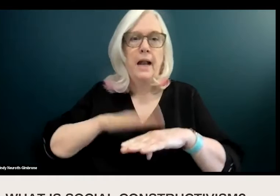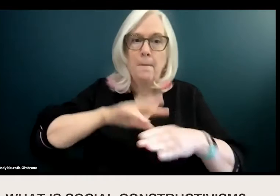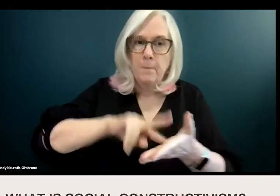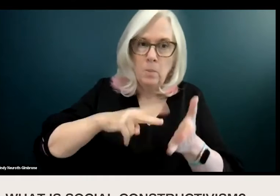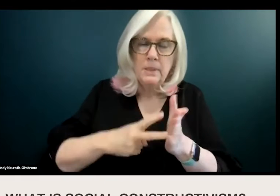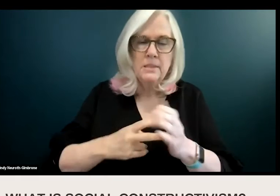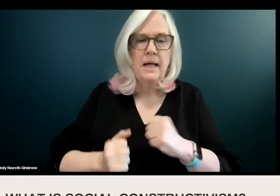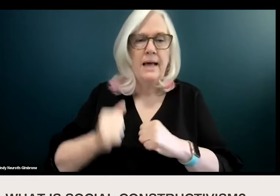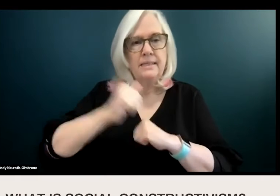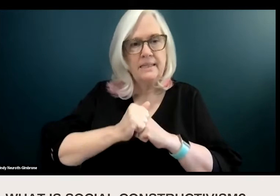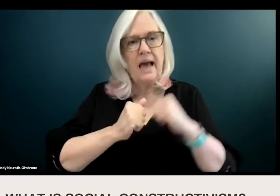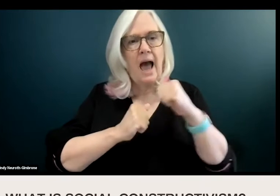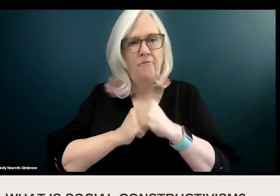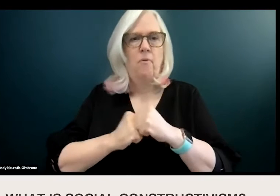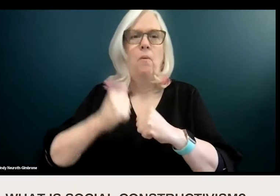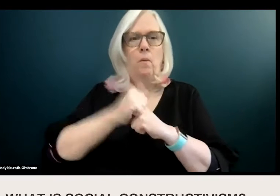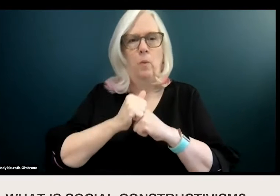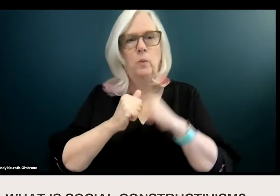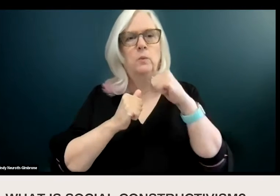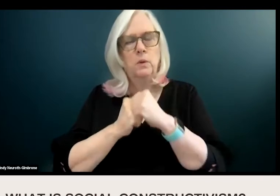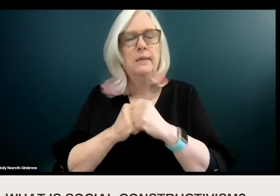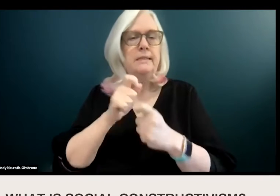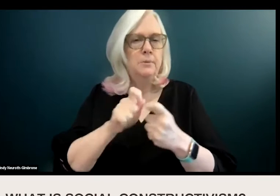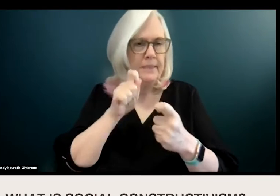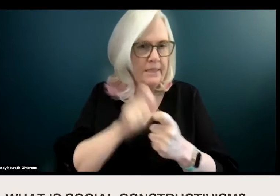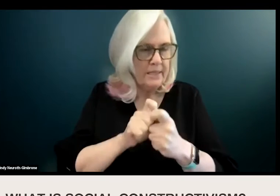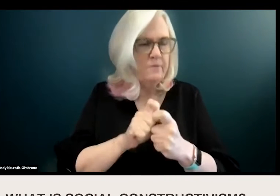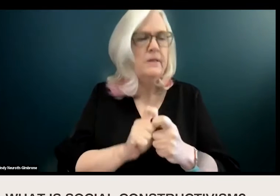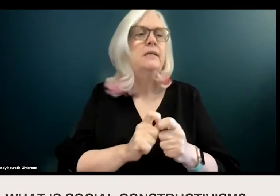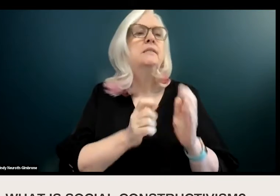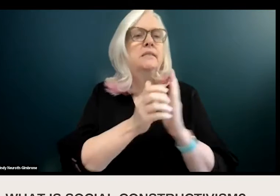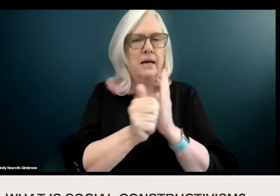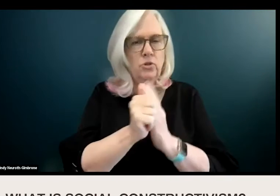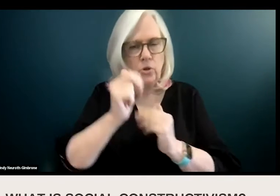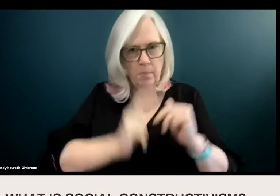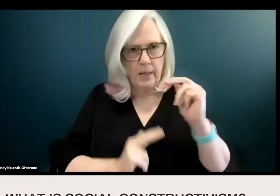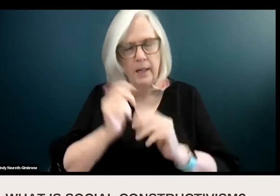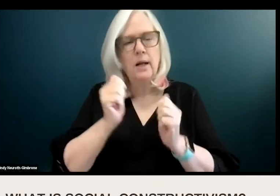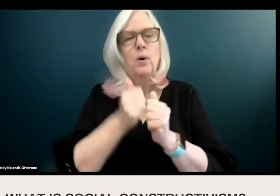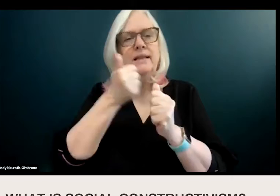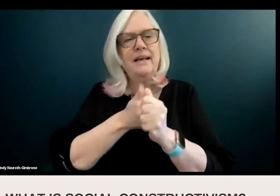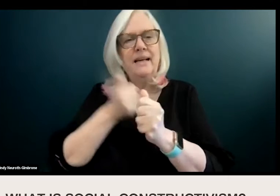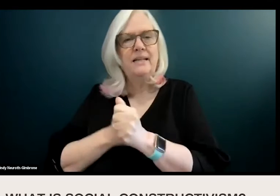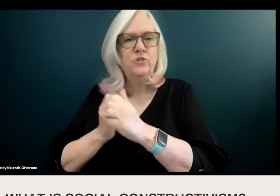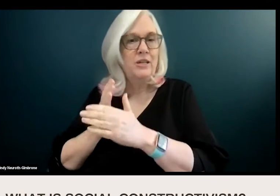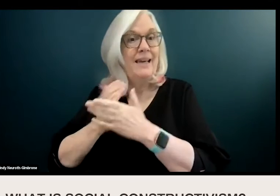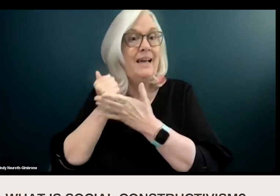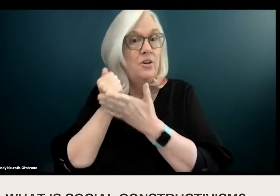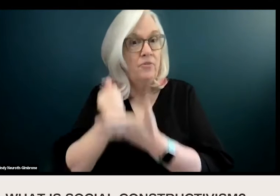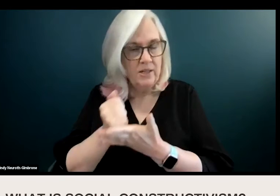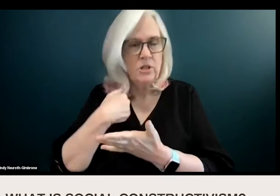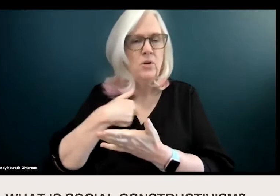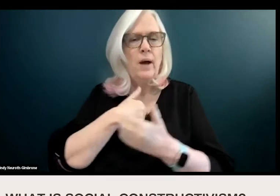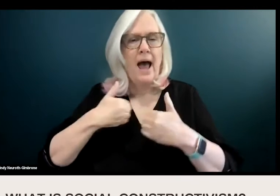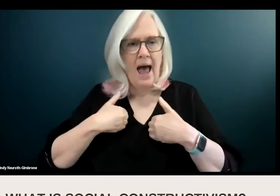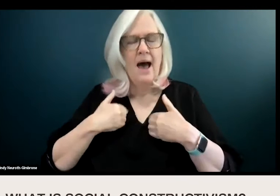there so that certain skills are built with each intervention we have. And then the next intervention, or the time that we teach them next, they